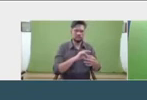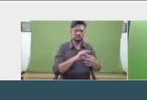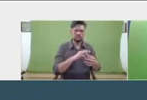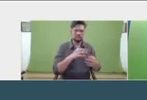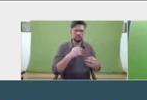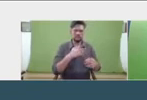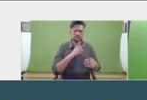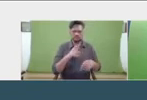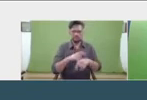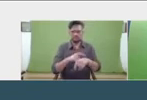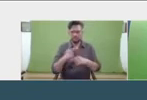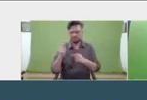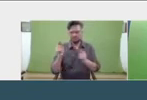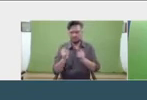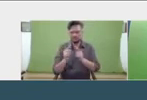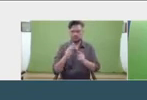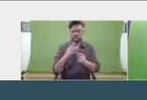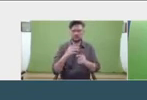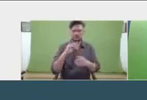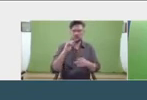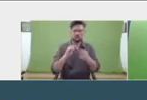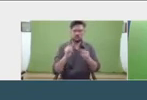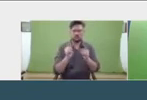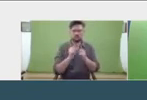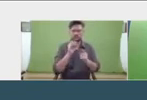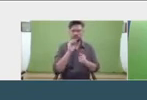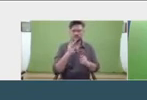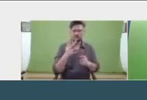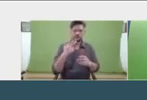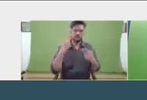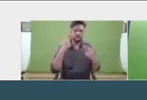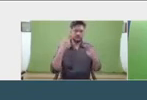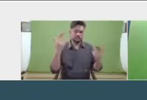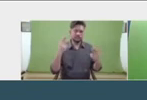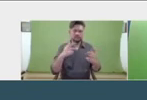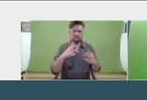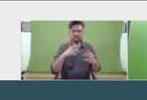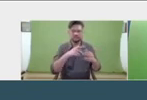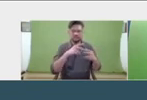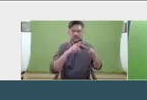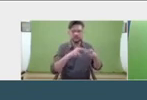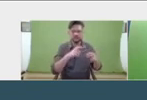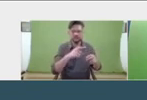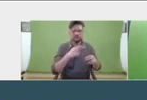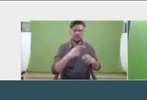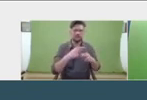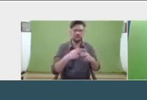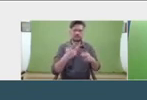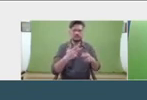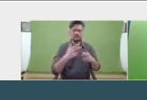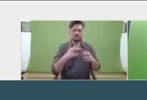i'm running out of time most probably is that one of the famous studies called the new york study and uh one